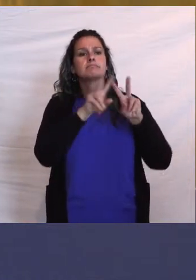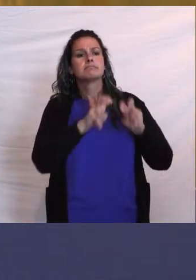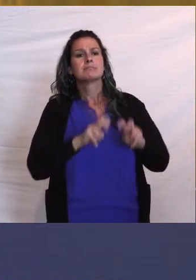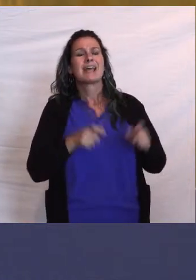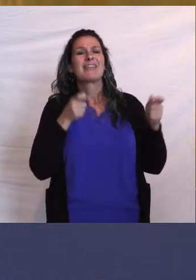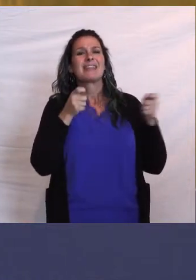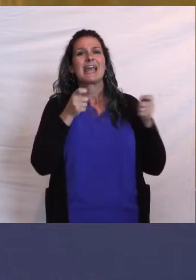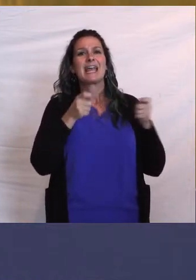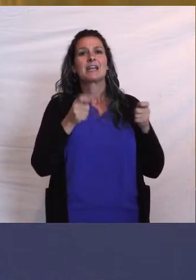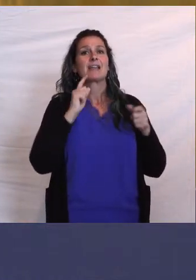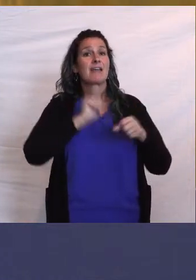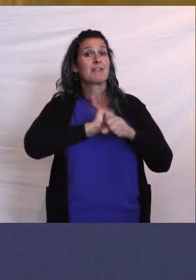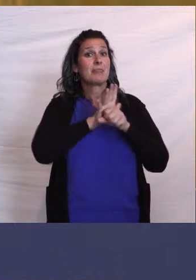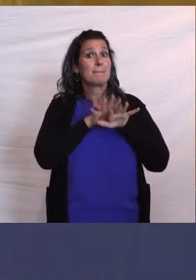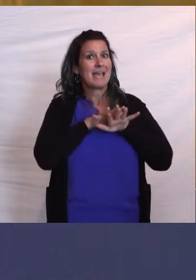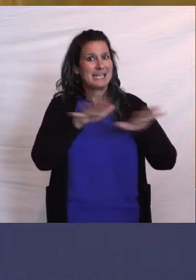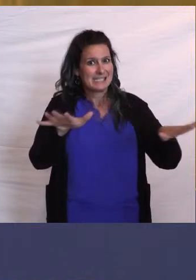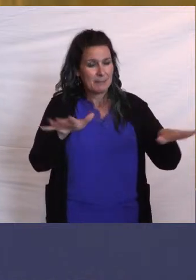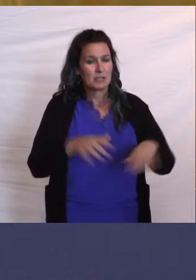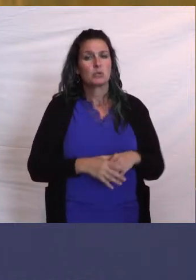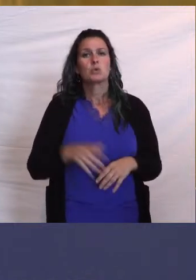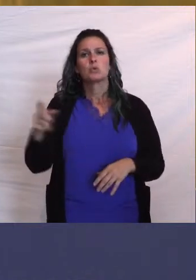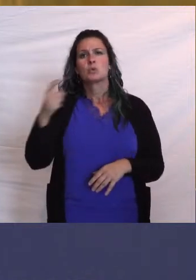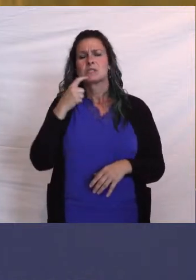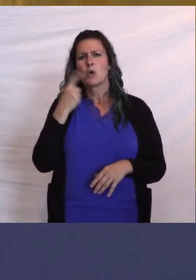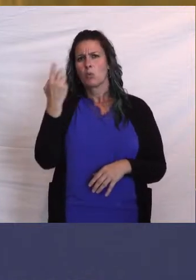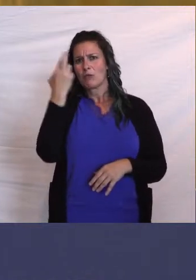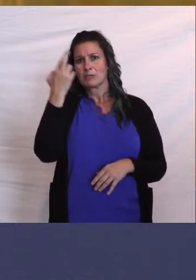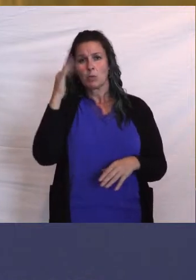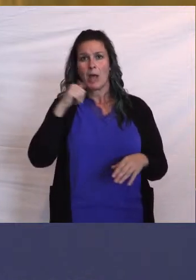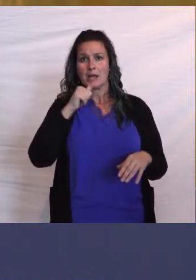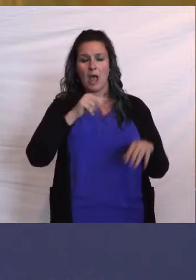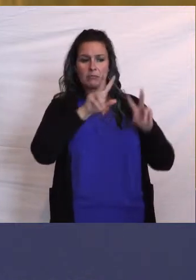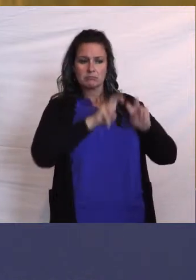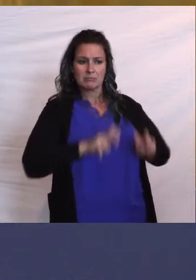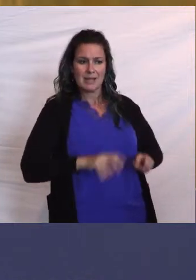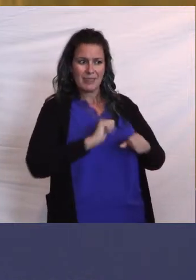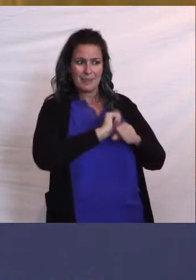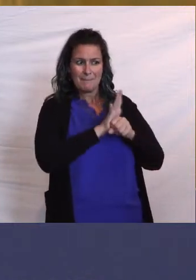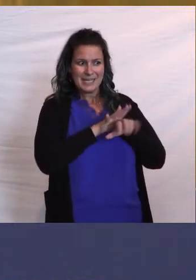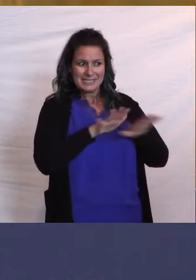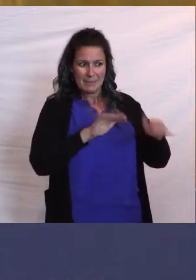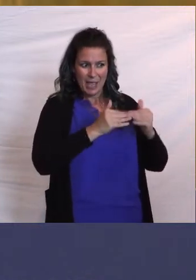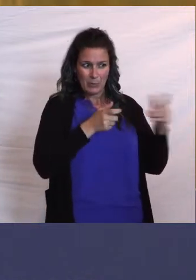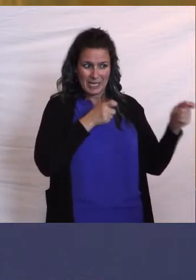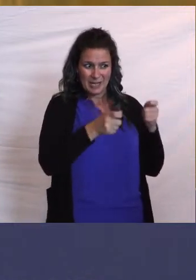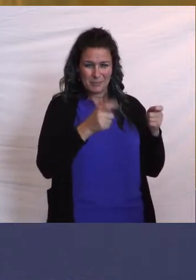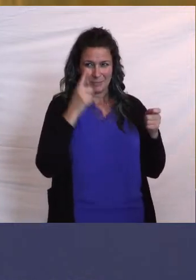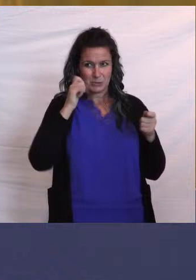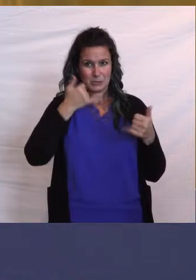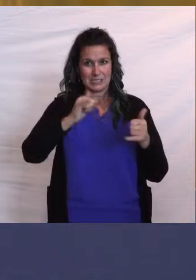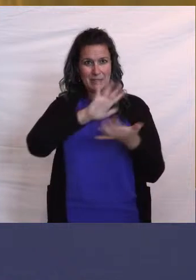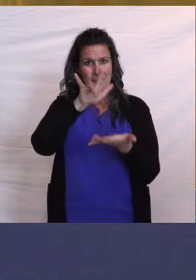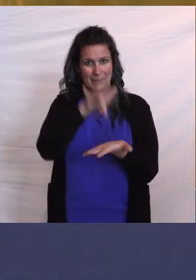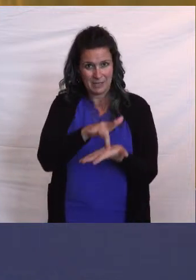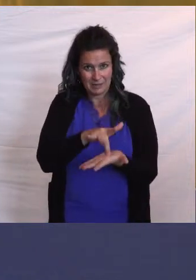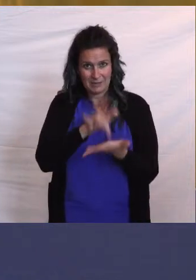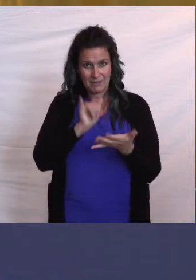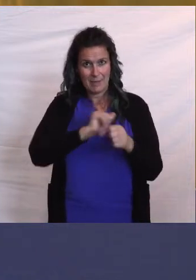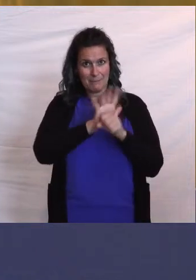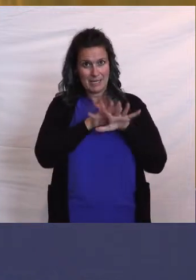handling of the pandemic. You said Monday that one reason not to do it now is because we're still in the middle of it. I wanted to follow up and